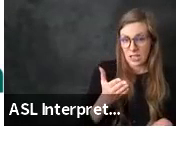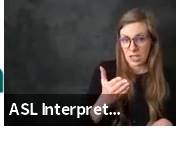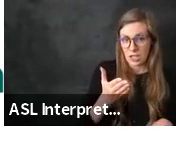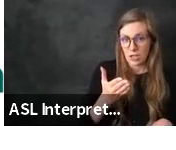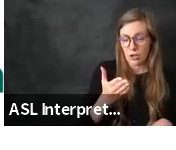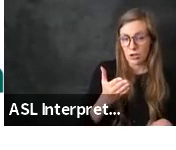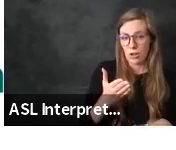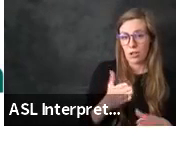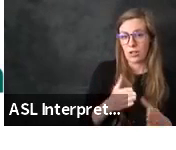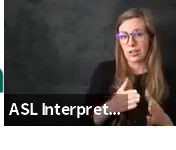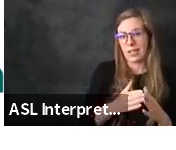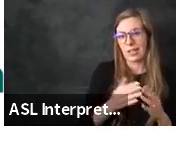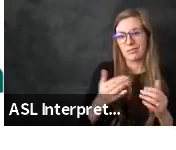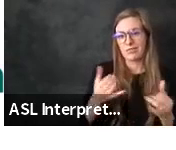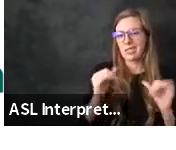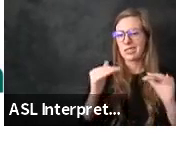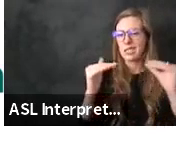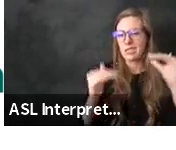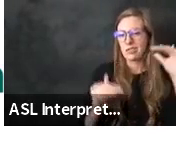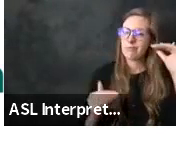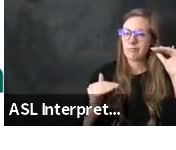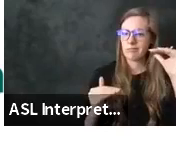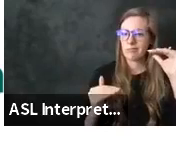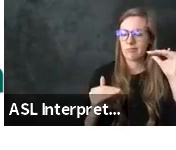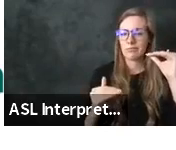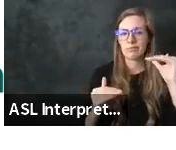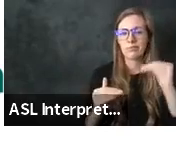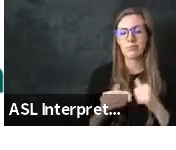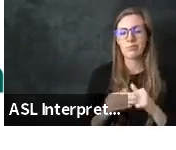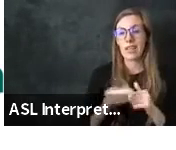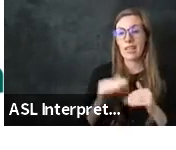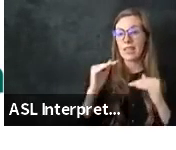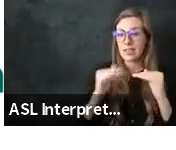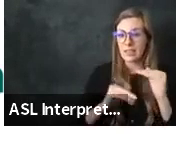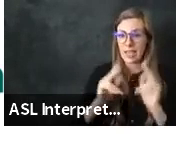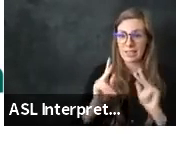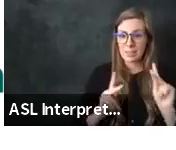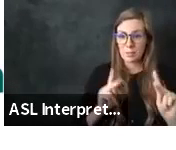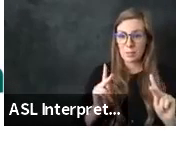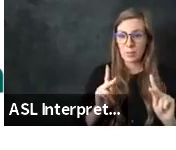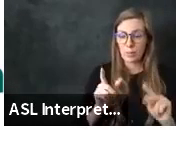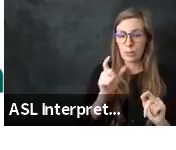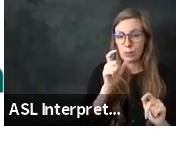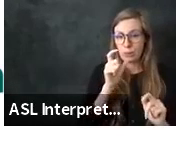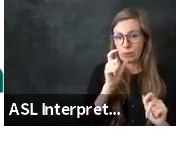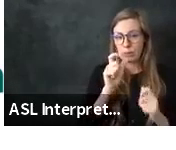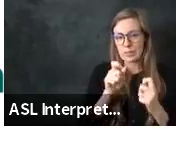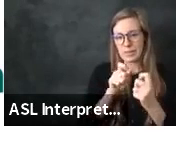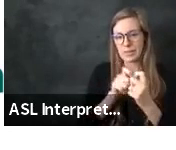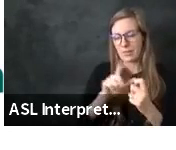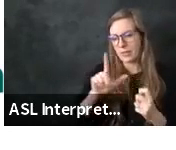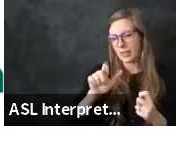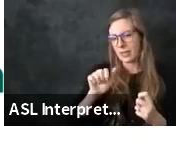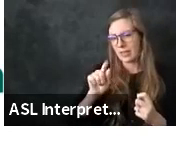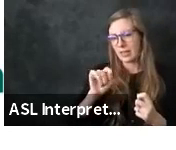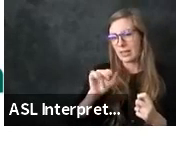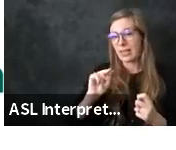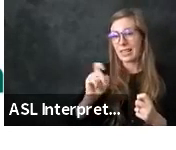disparity still remains, where a smaller proportion of those, and particularly in the Latinx